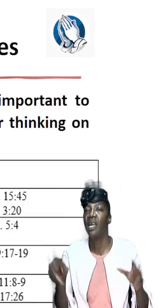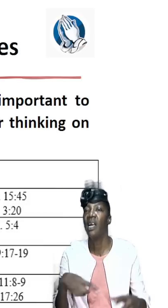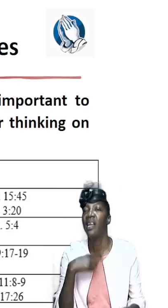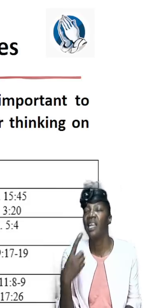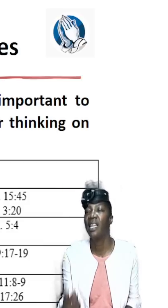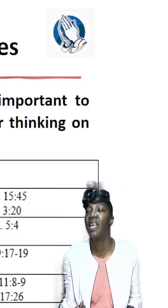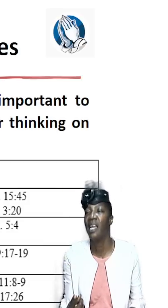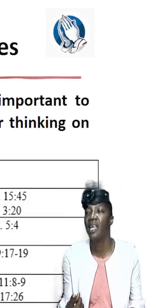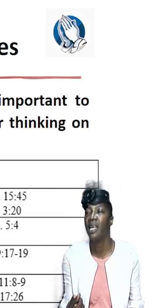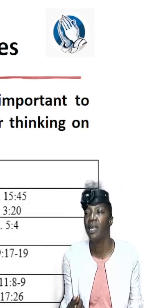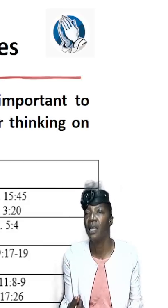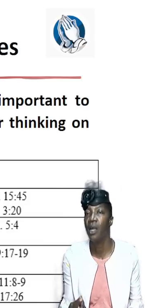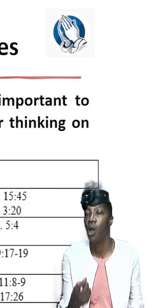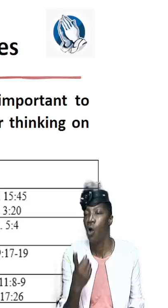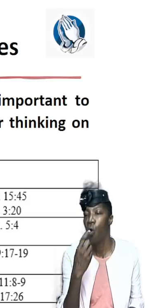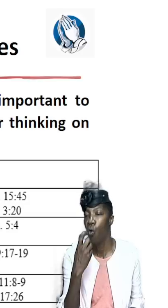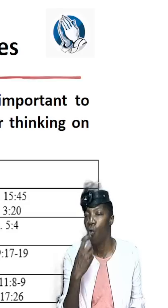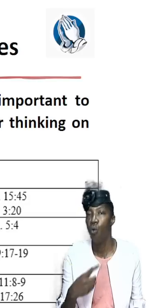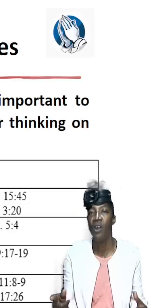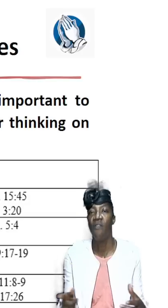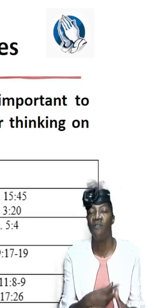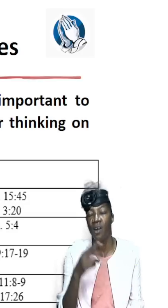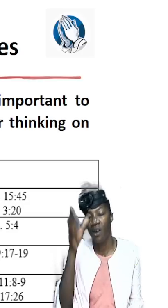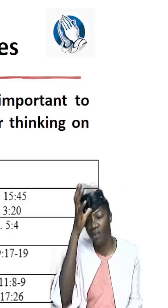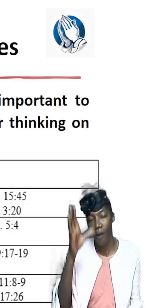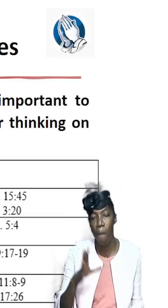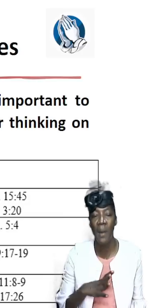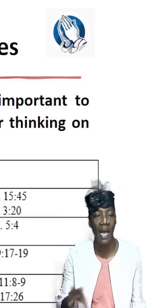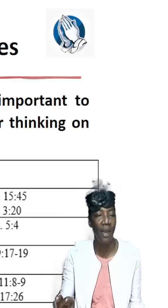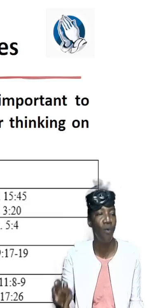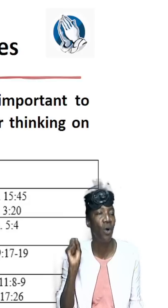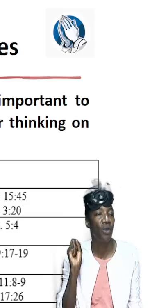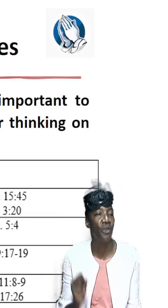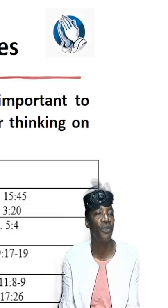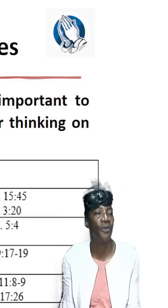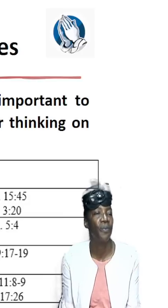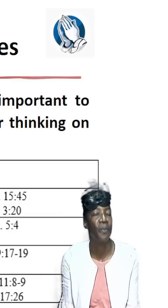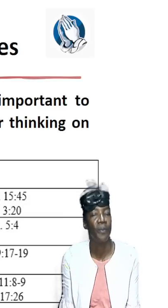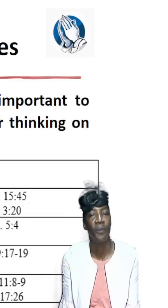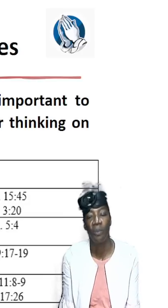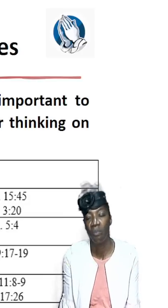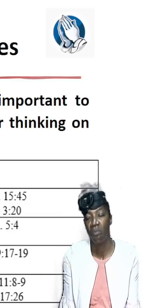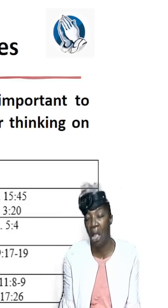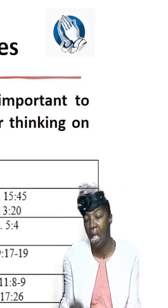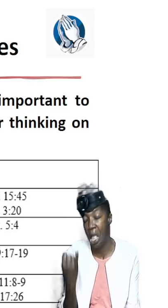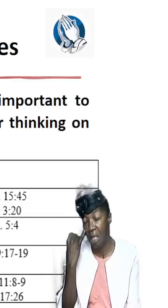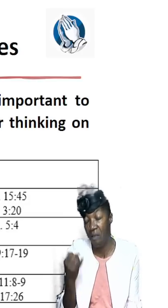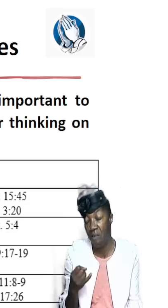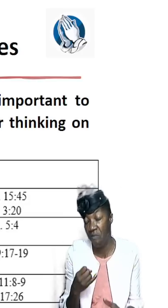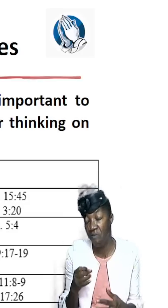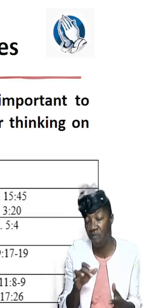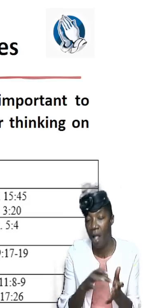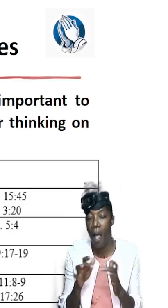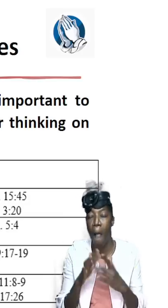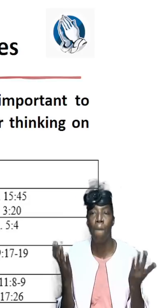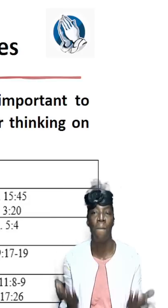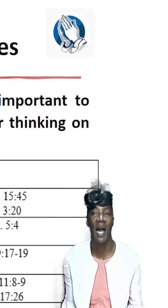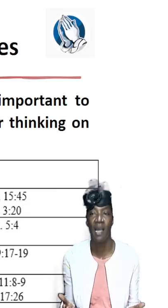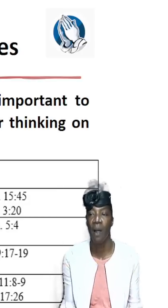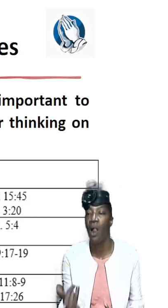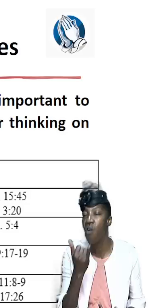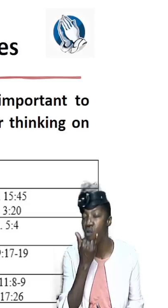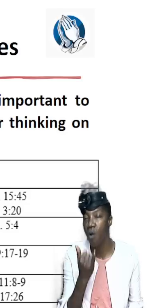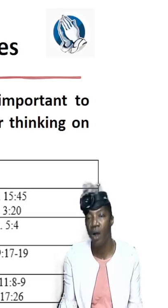the first man was. Now, unless the Bible is